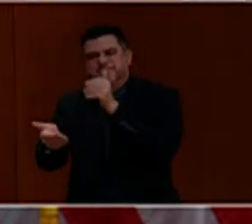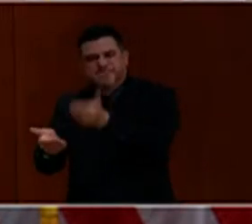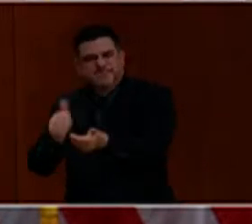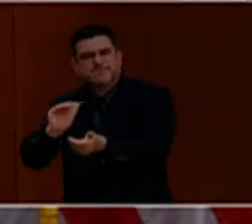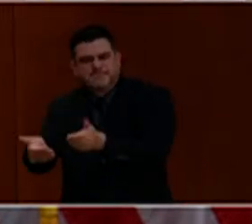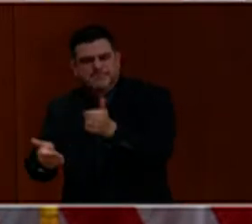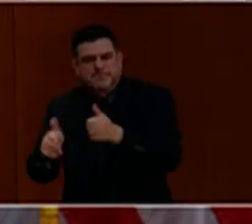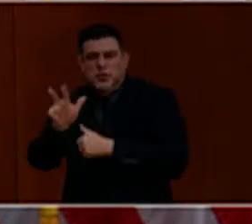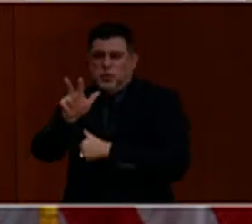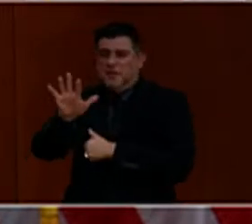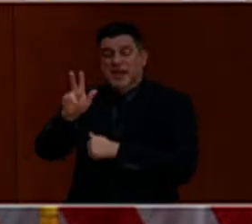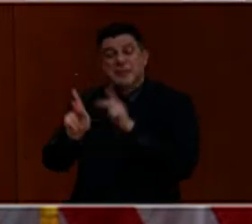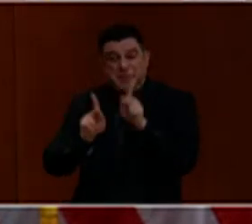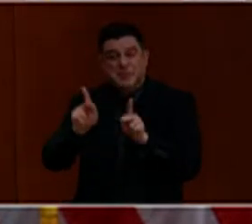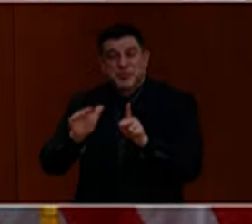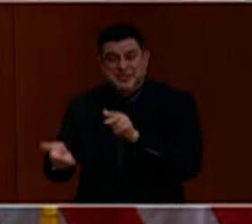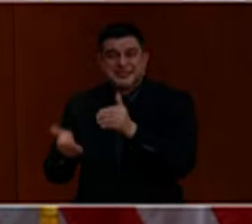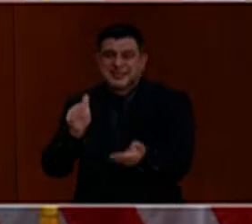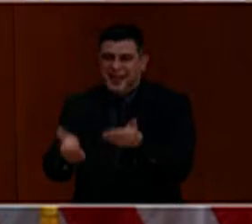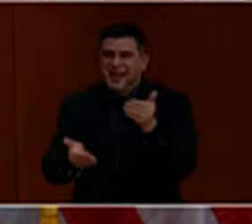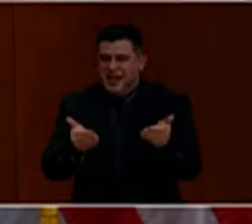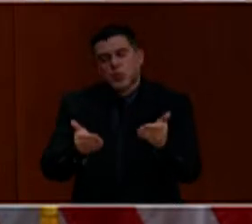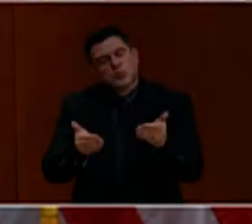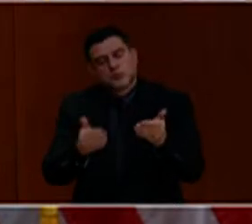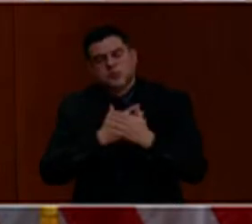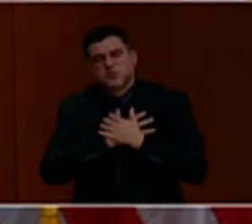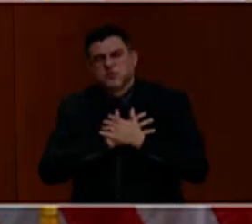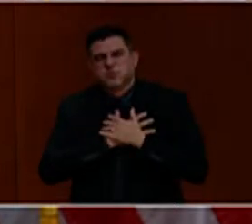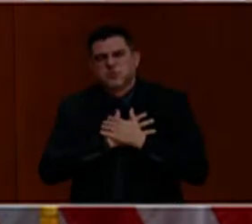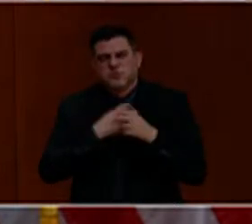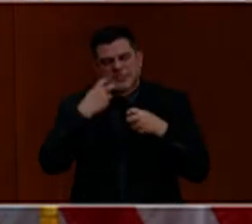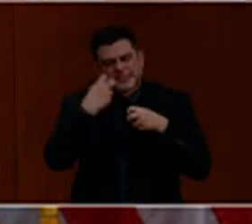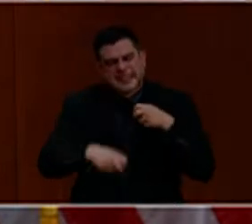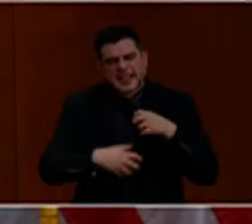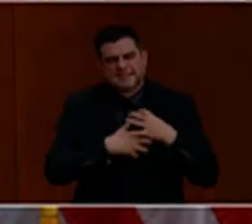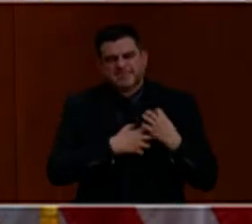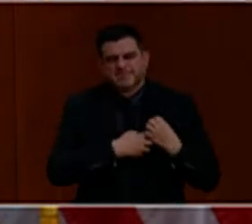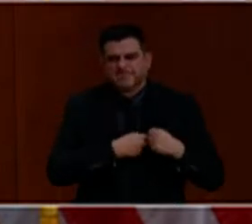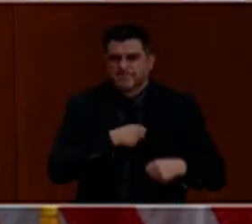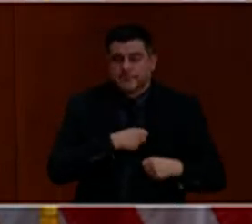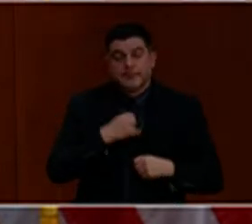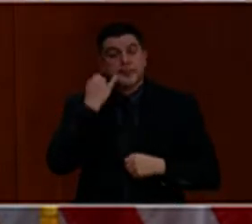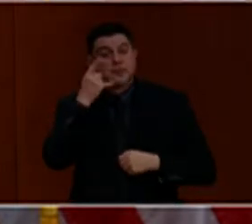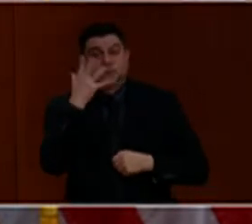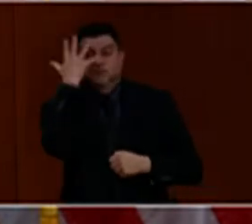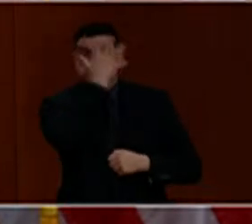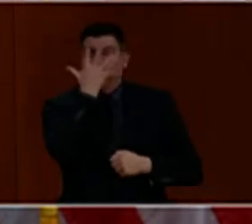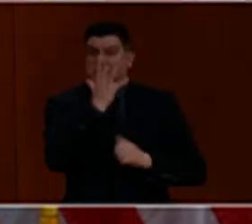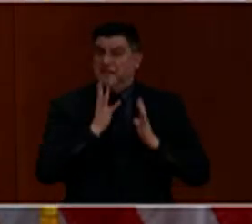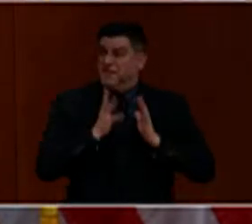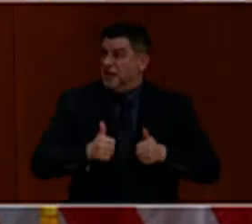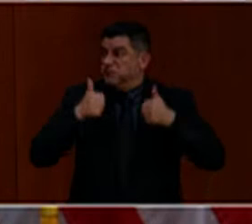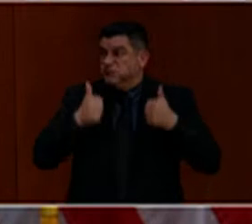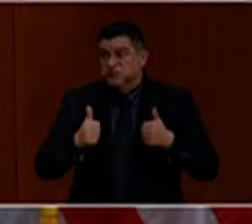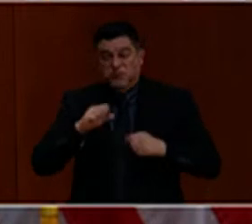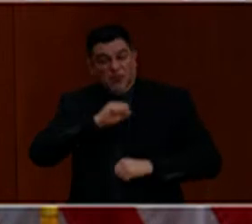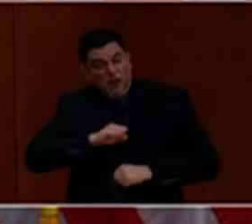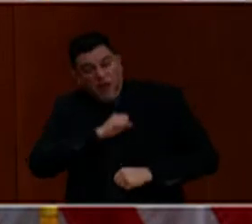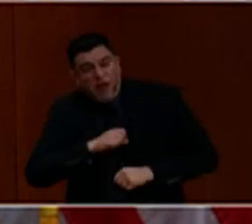different procedures and stuff. But if you really truly don't have symptoms, the only way that we could potentially identify that